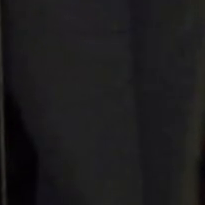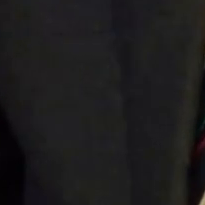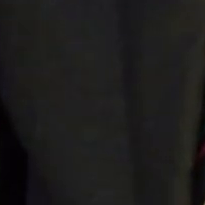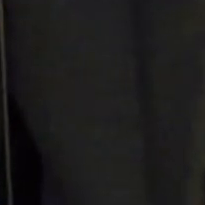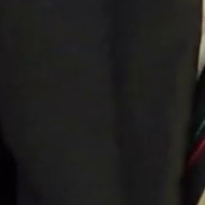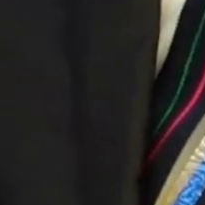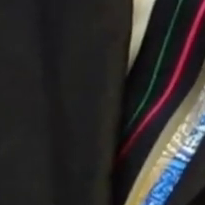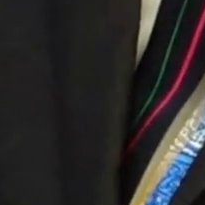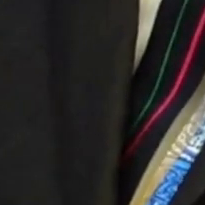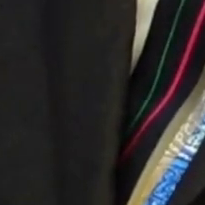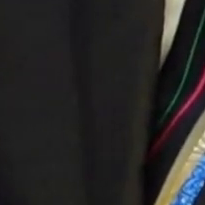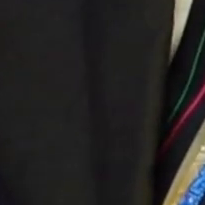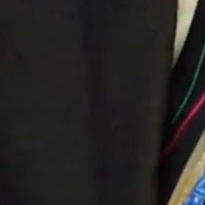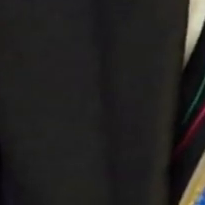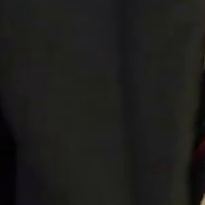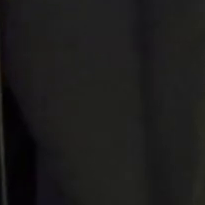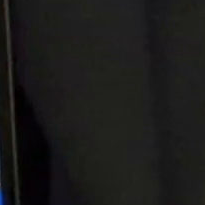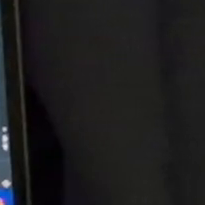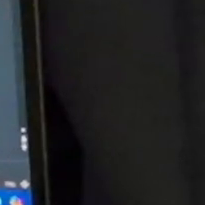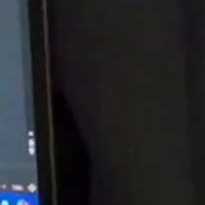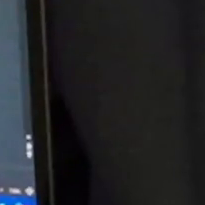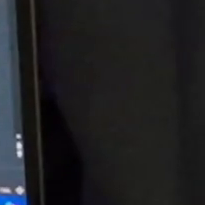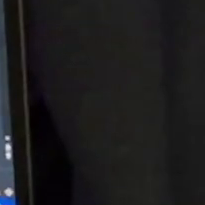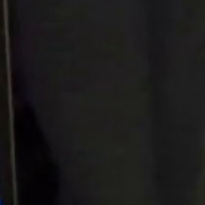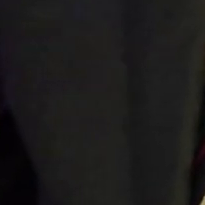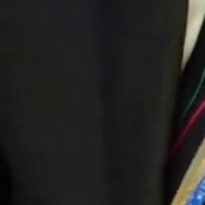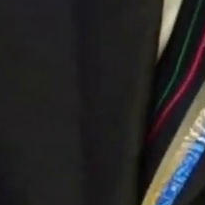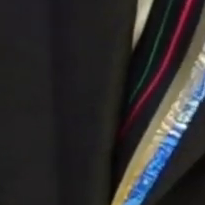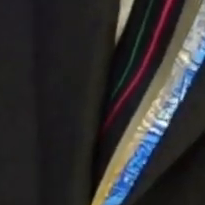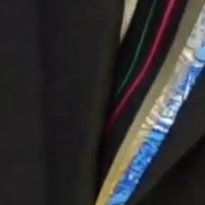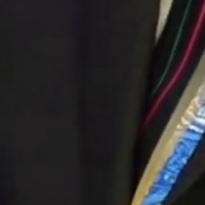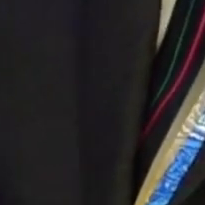growing. Na hii begu inaendelea kukua. Do you see it growing? Yeah, unaiona ikikua.